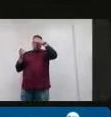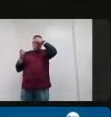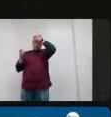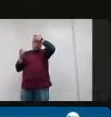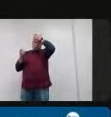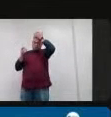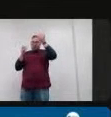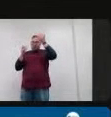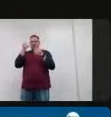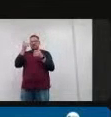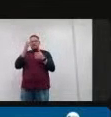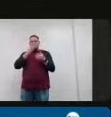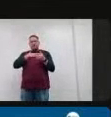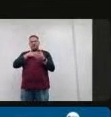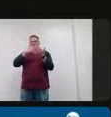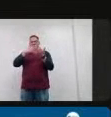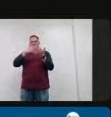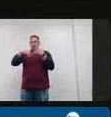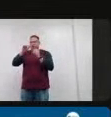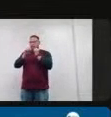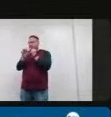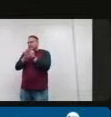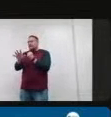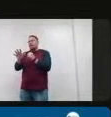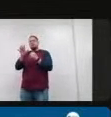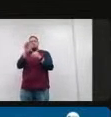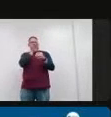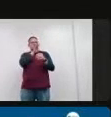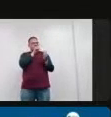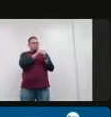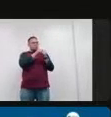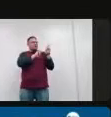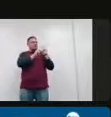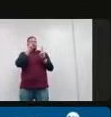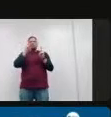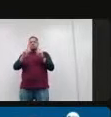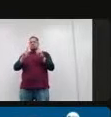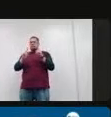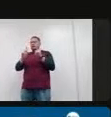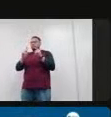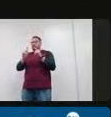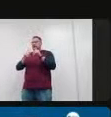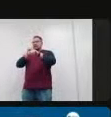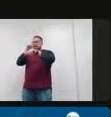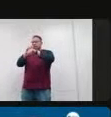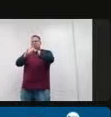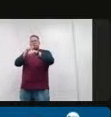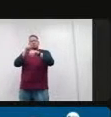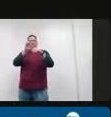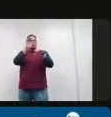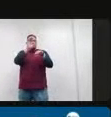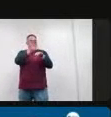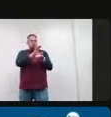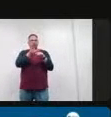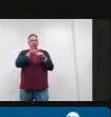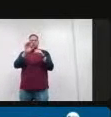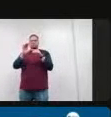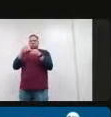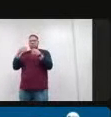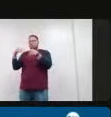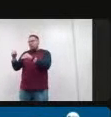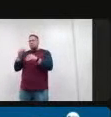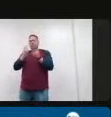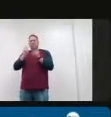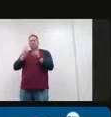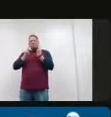In my social media, in my talk in the temple or in the church or in the grocery store, because people are going to ask you, why did you